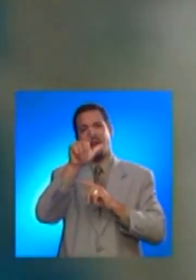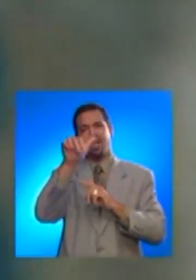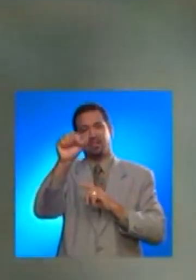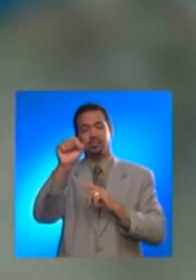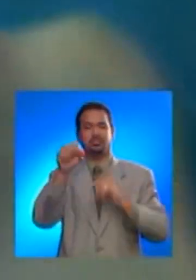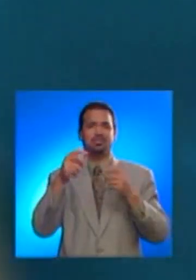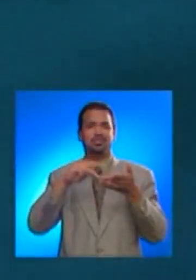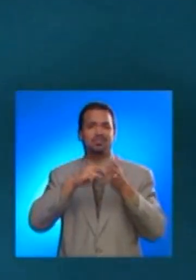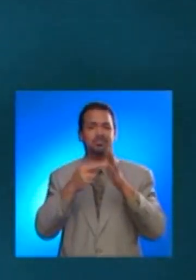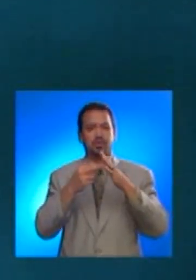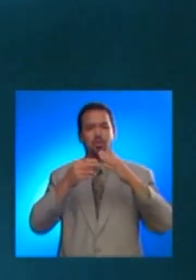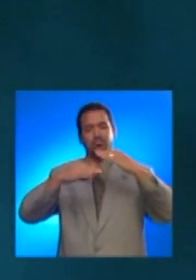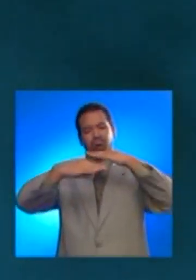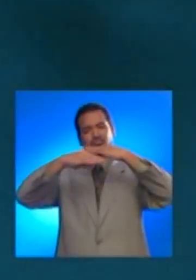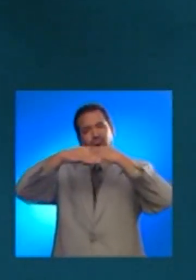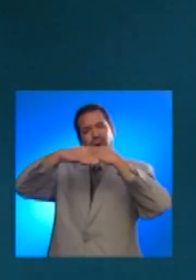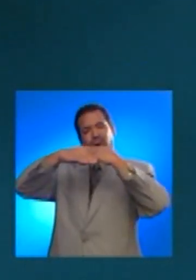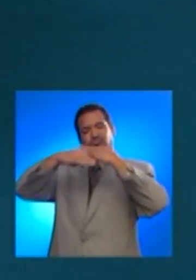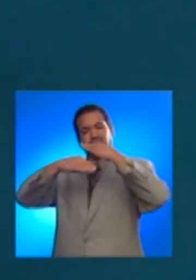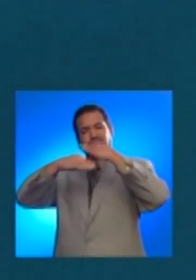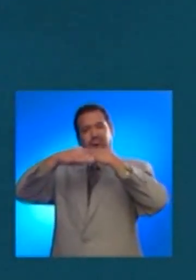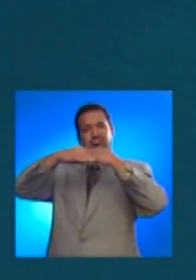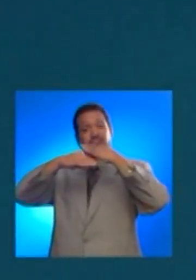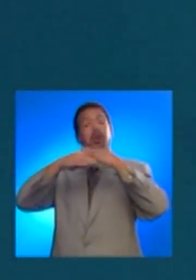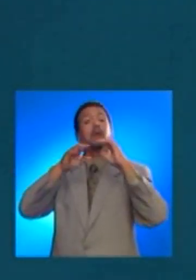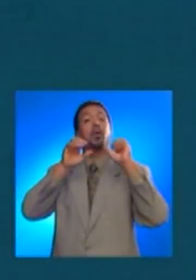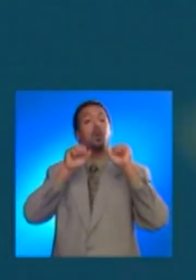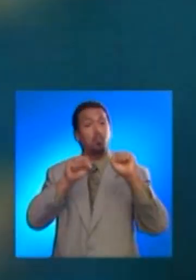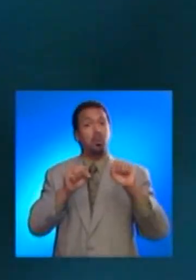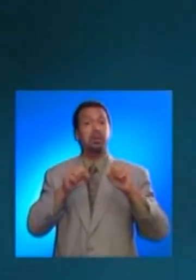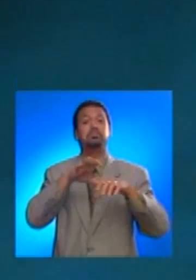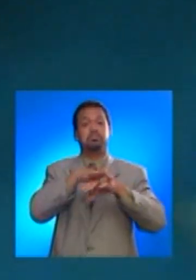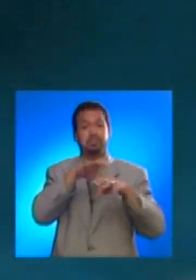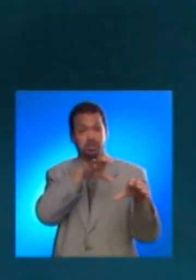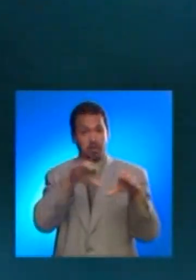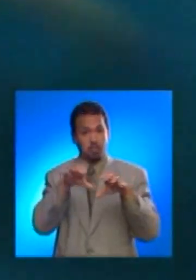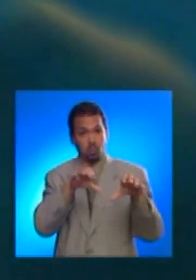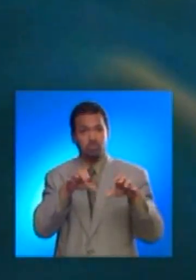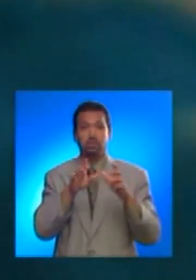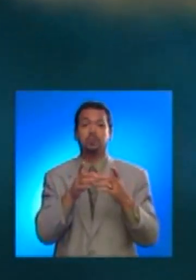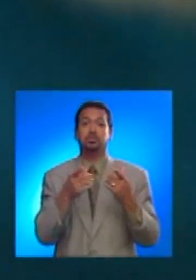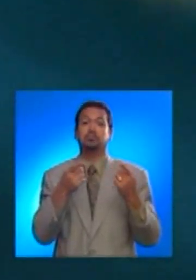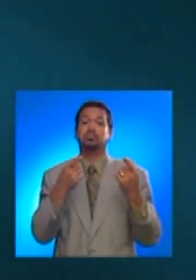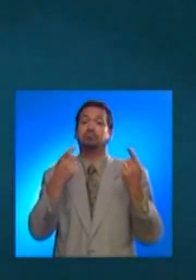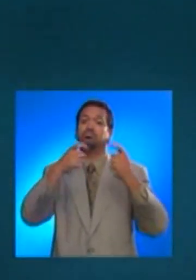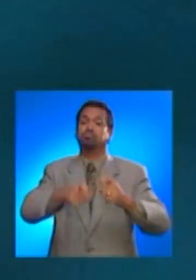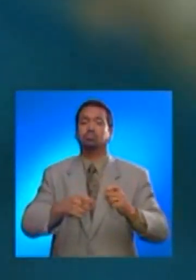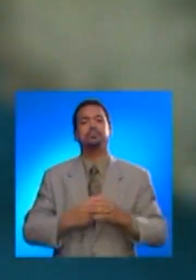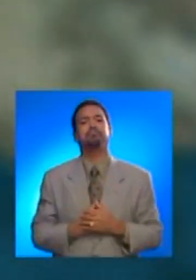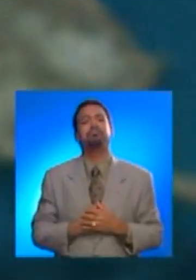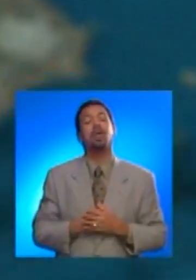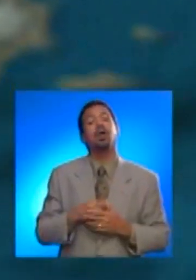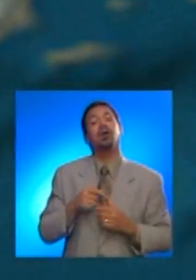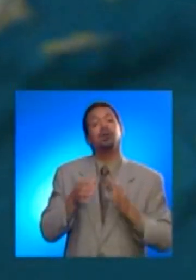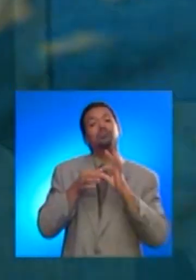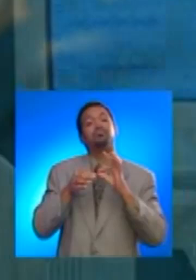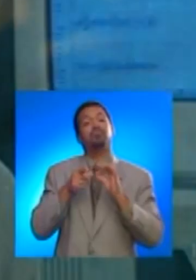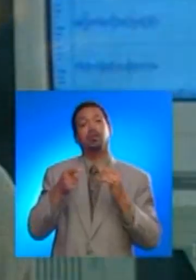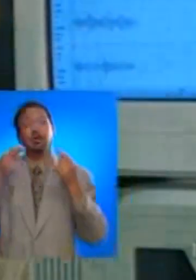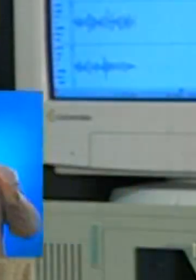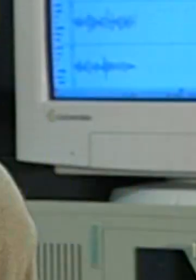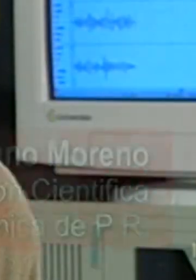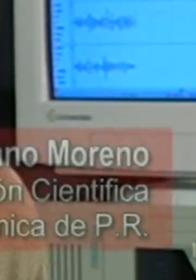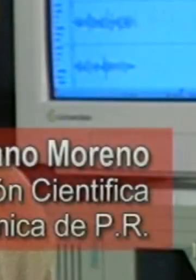There are many fault zones located around Puerto Rico that could generate not only significant earthquakes, but also tsunamis.